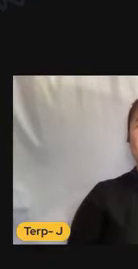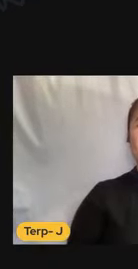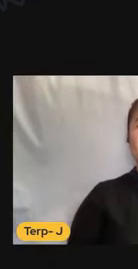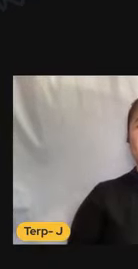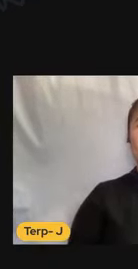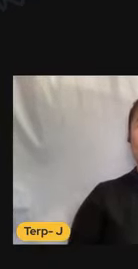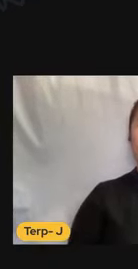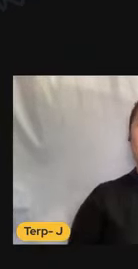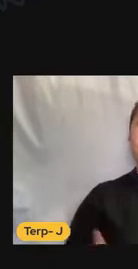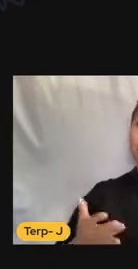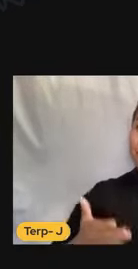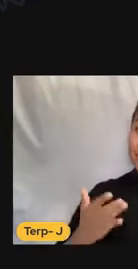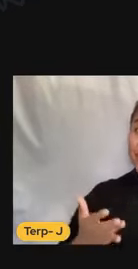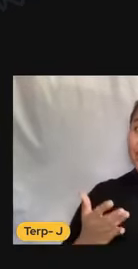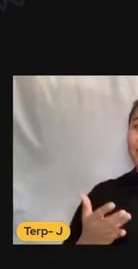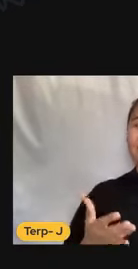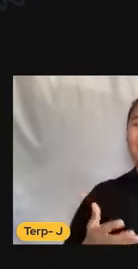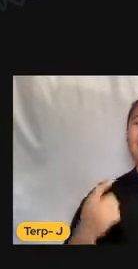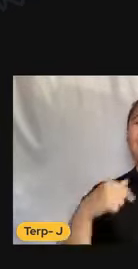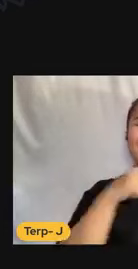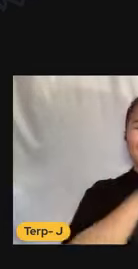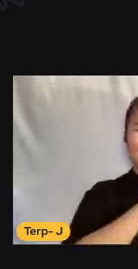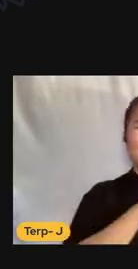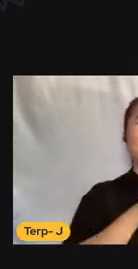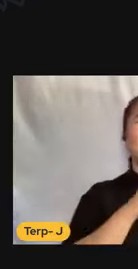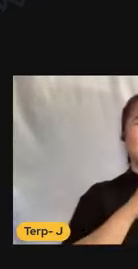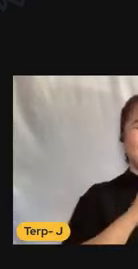Siguro tayo muna mag-usap. Terp, what do you think?